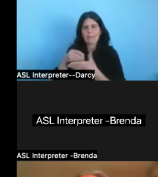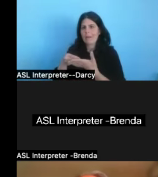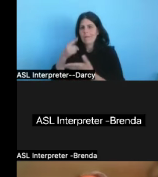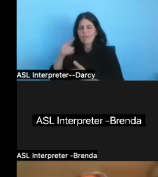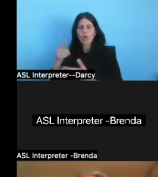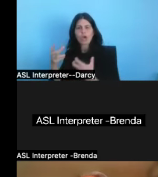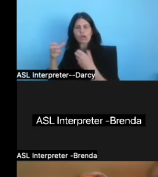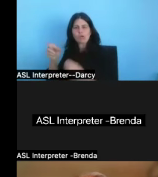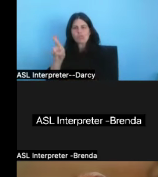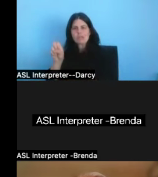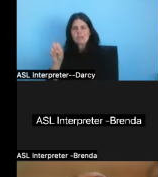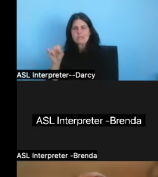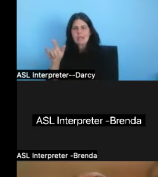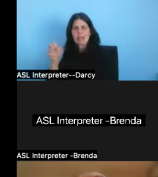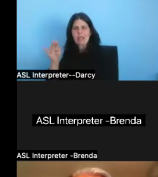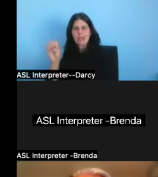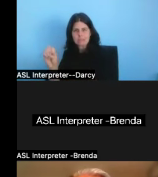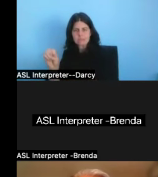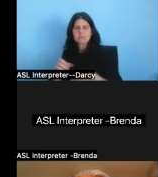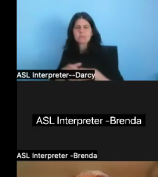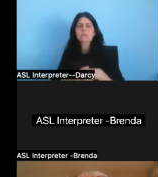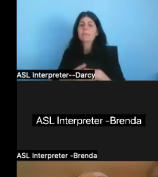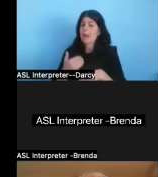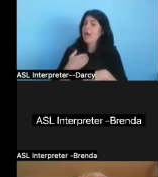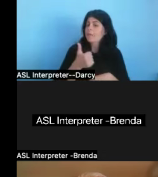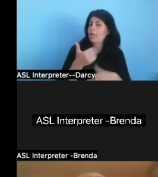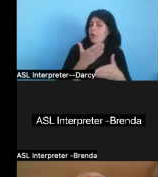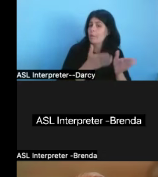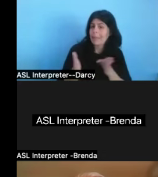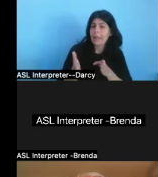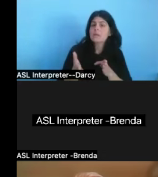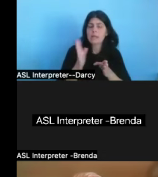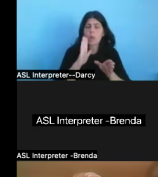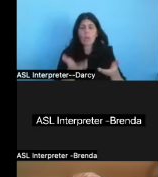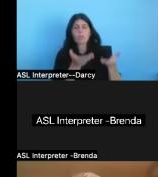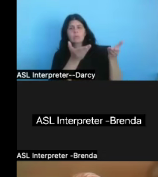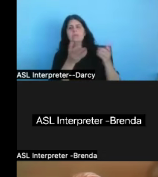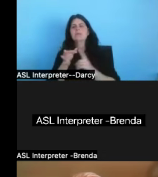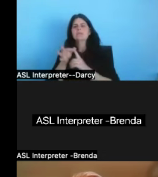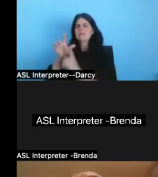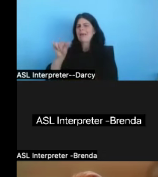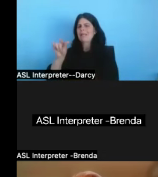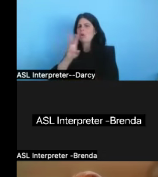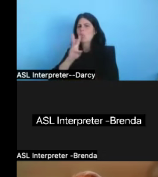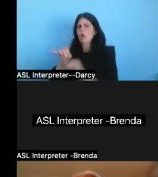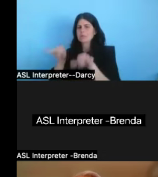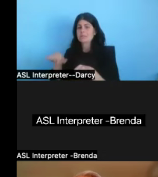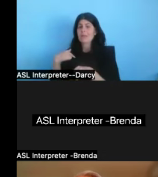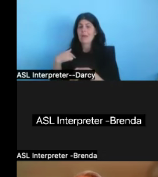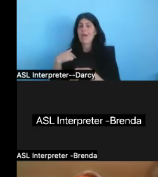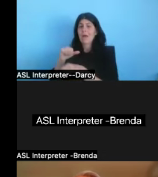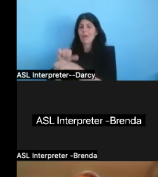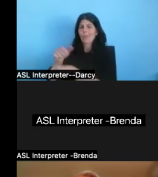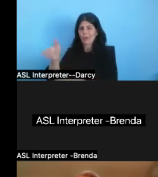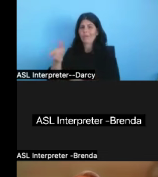plans that I propose to different people, especially through the LA water system where I worked for 32 years, on how you can do